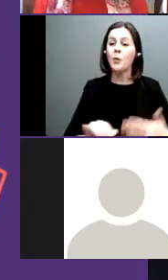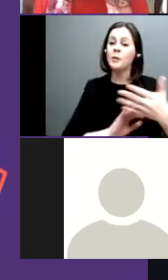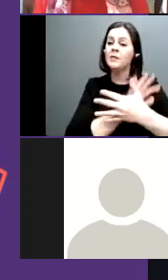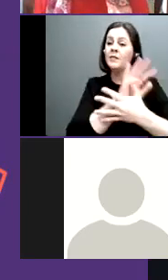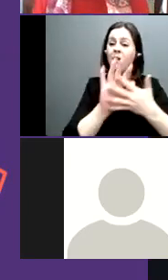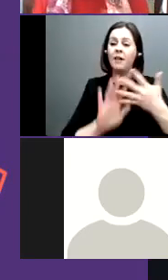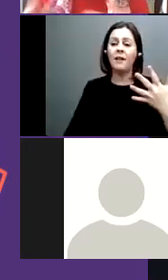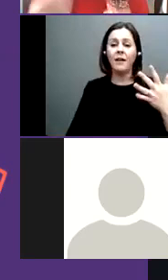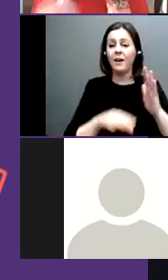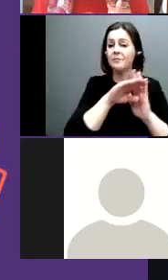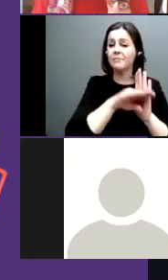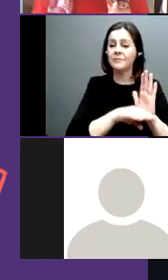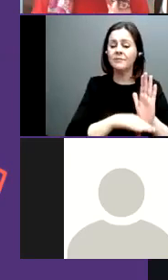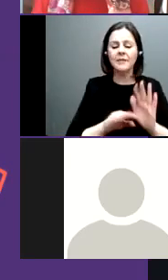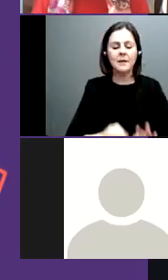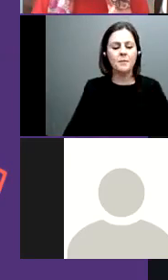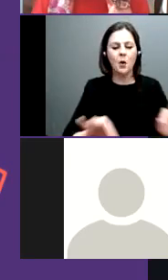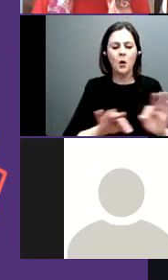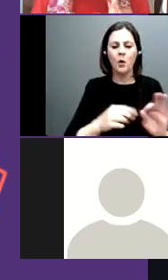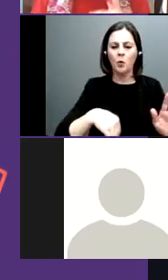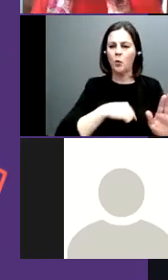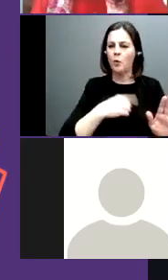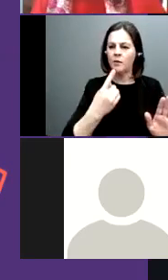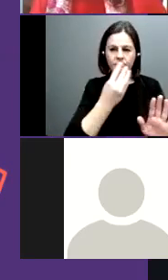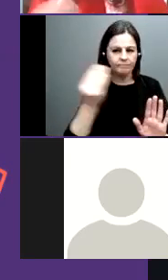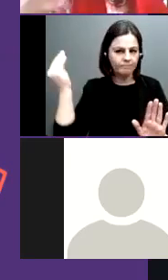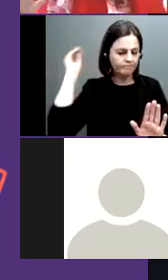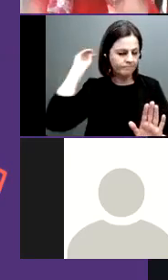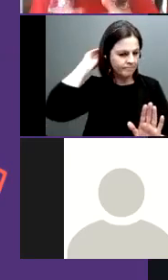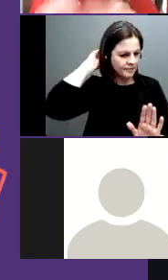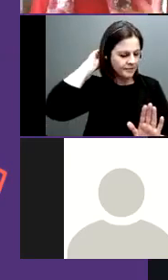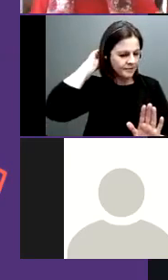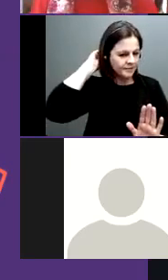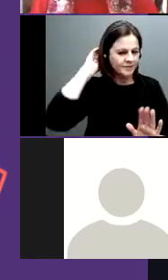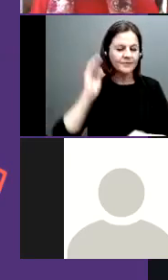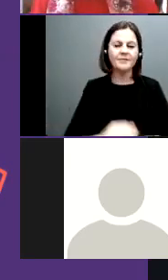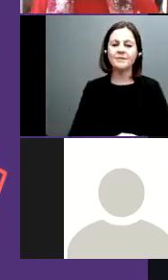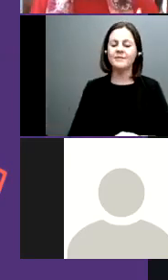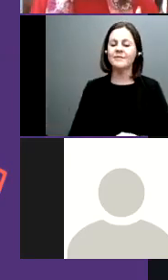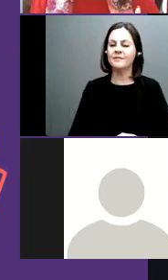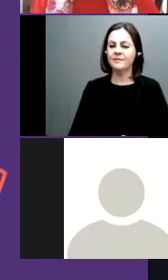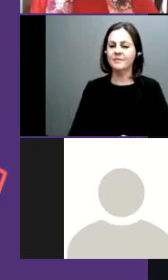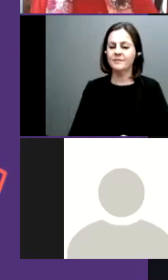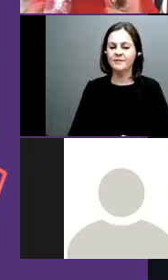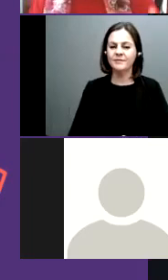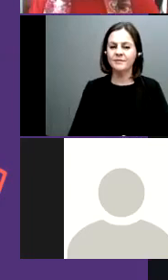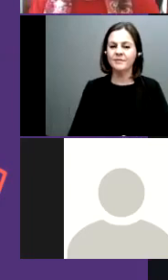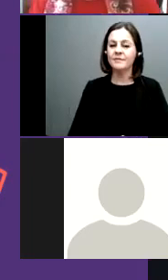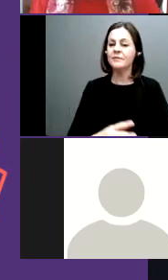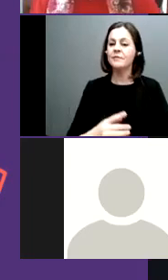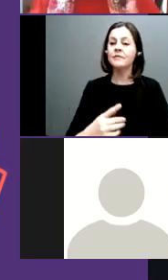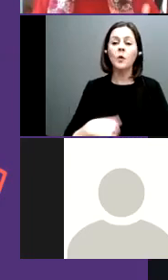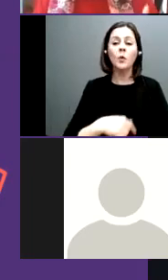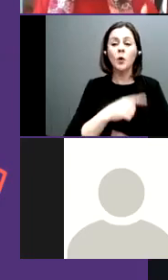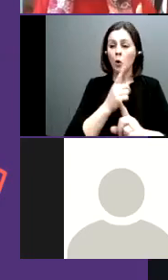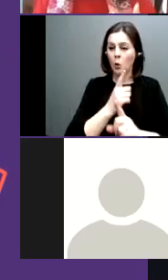we have been very mindful about in terms of, again, trying to create the most comfortable